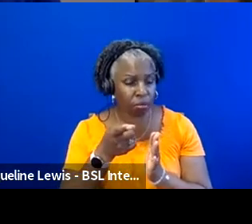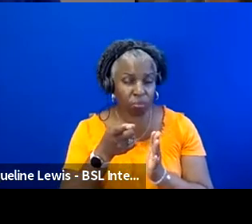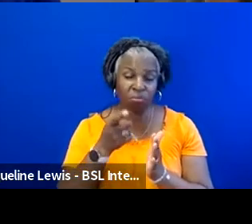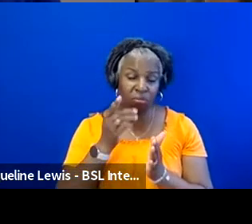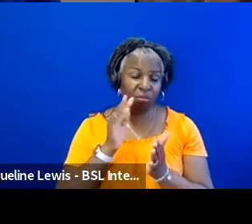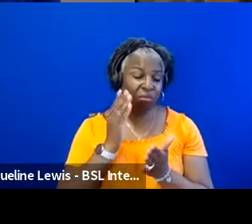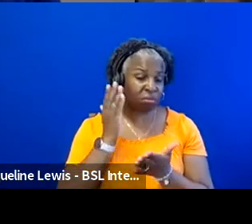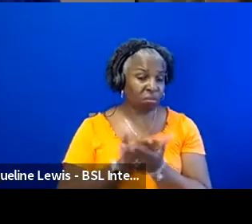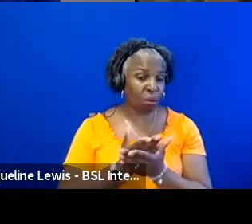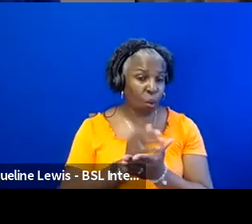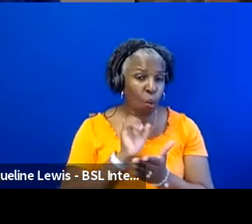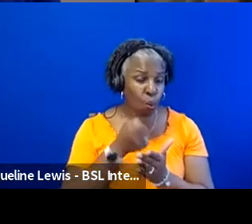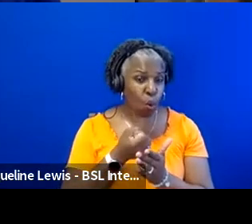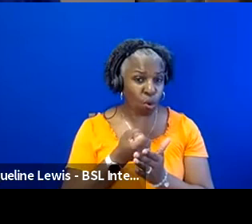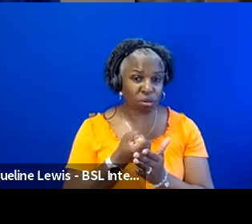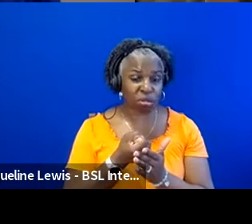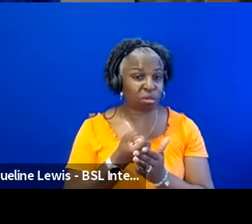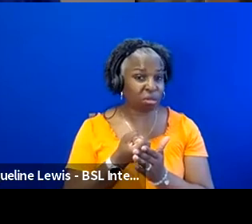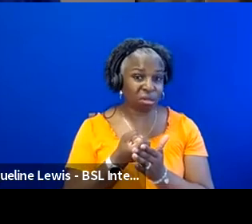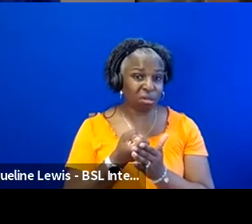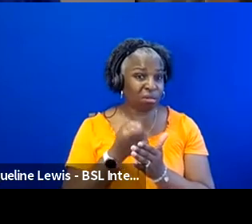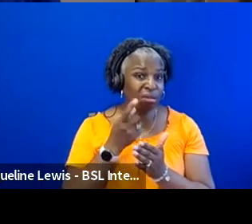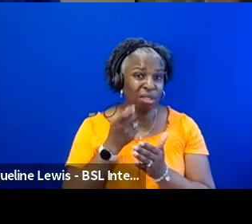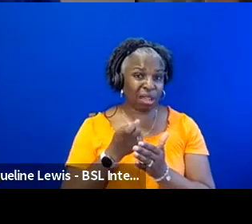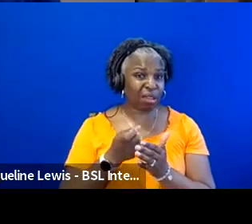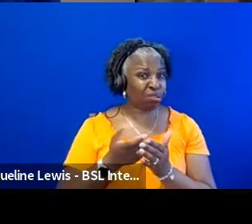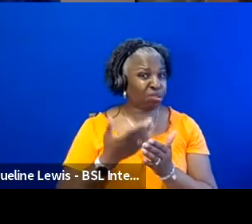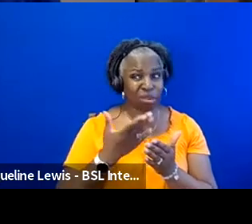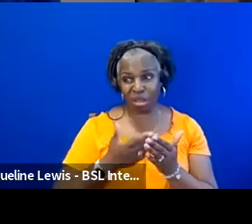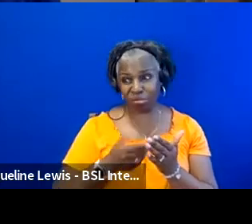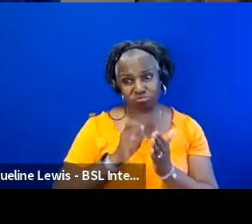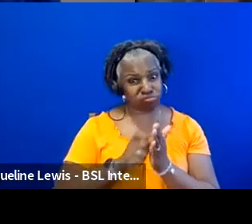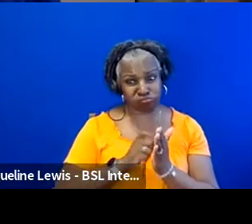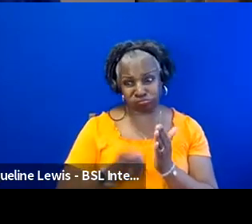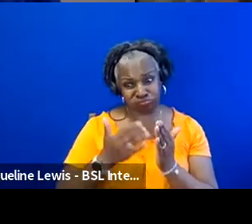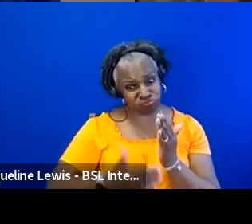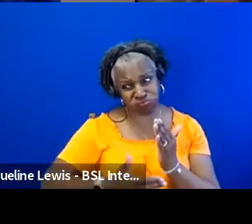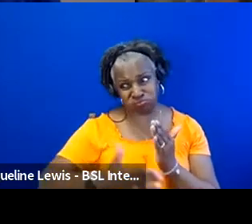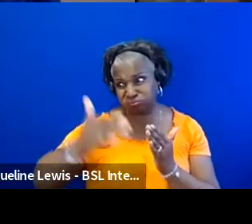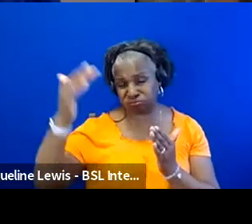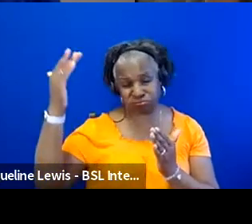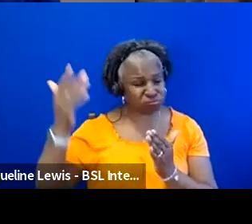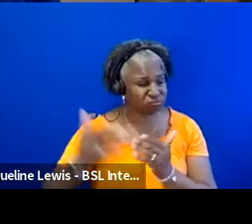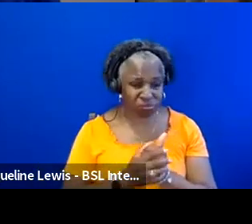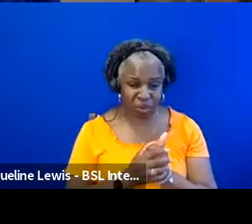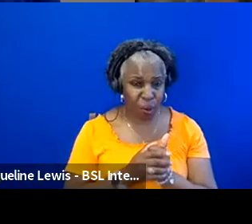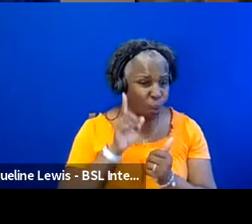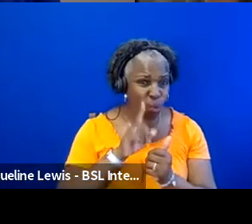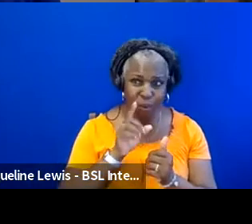to the number of women that I could have included in the book, I could have gone 100+. You know, I had to be considering a lot of things